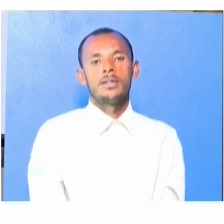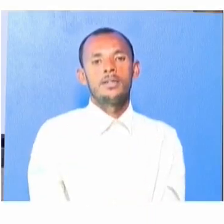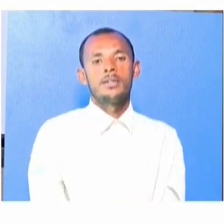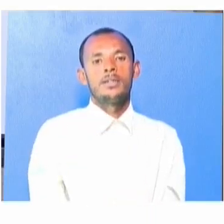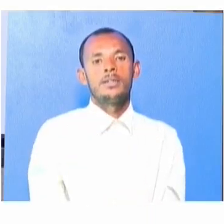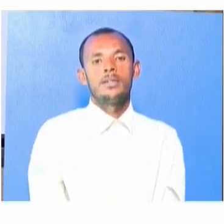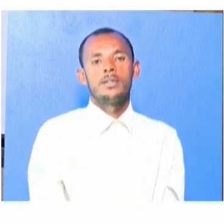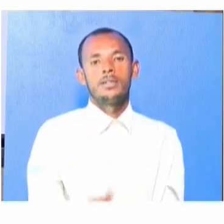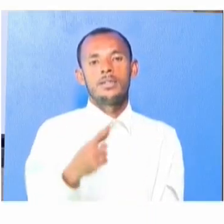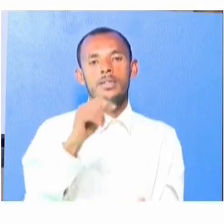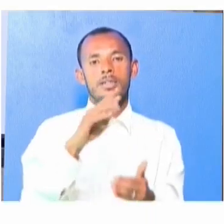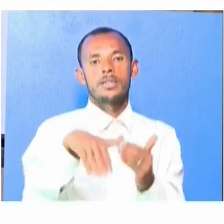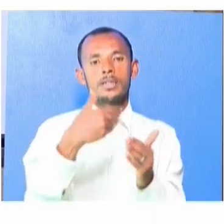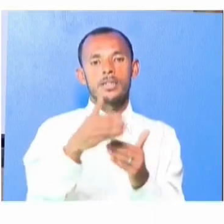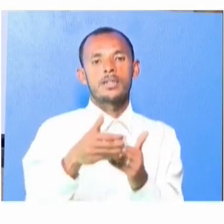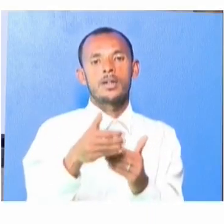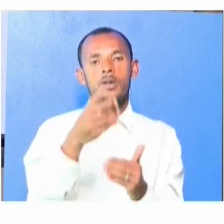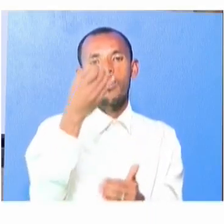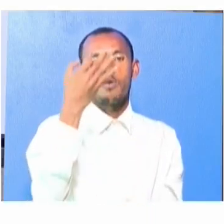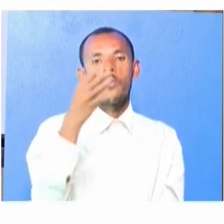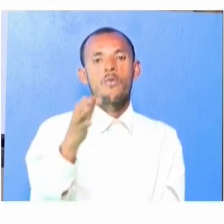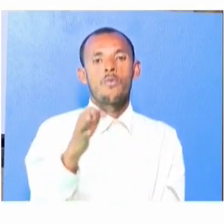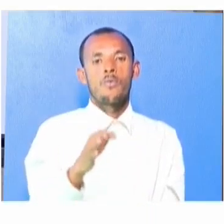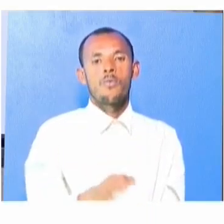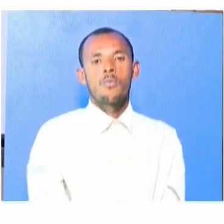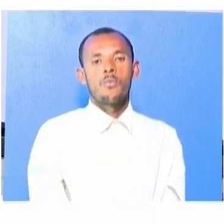the successor